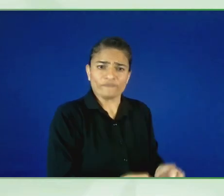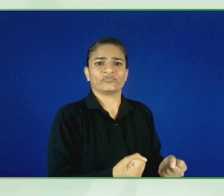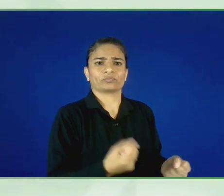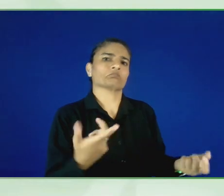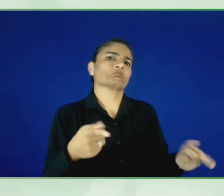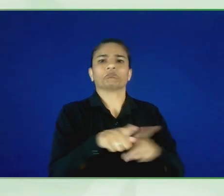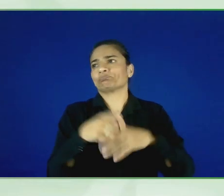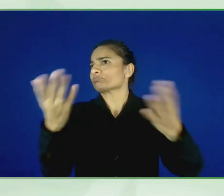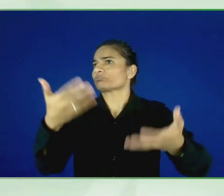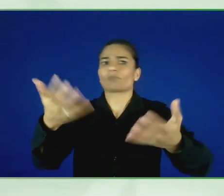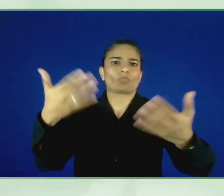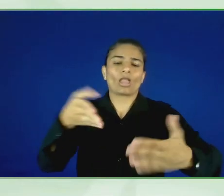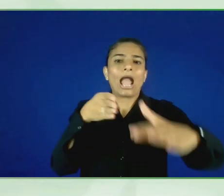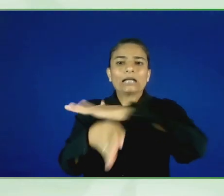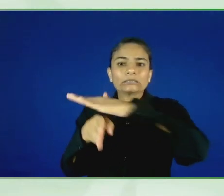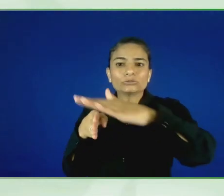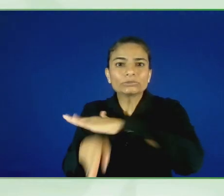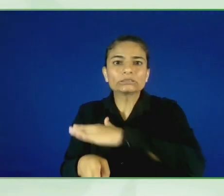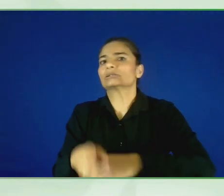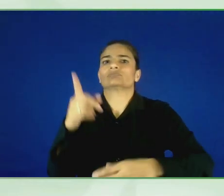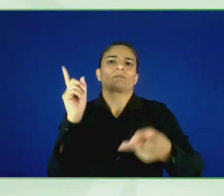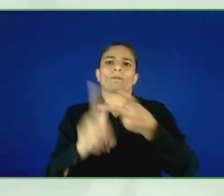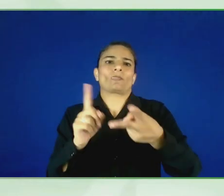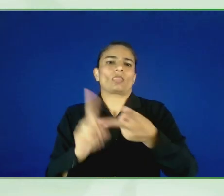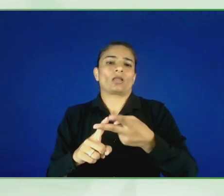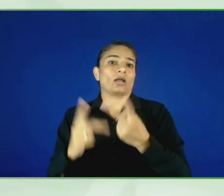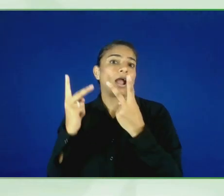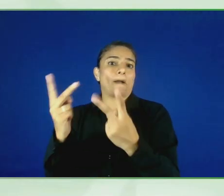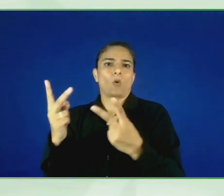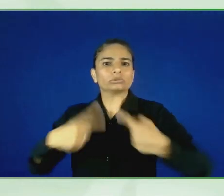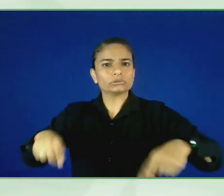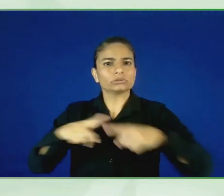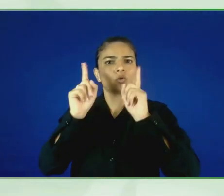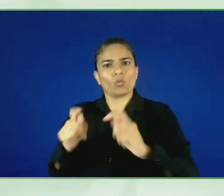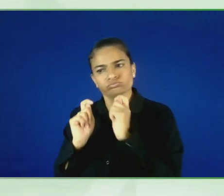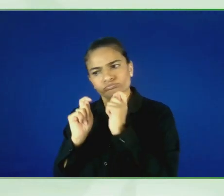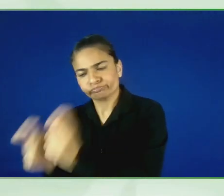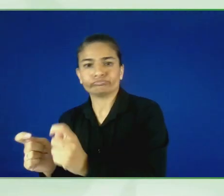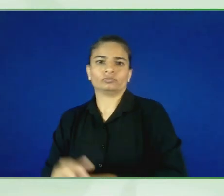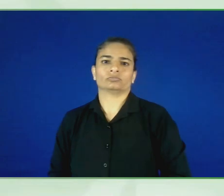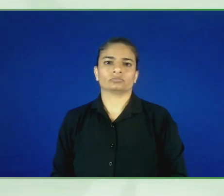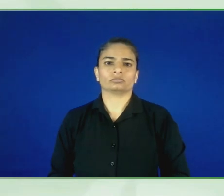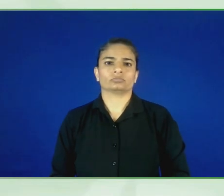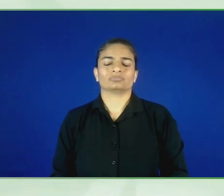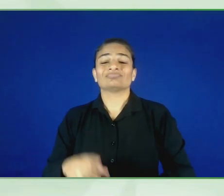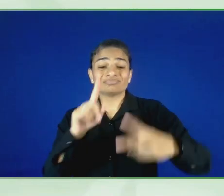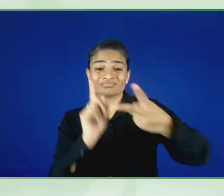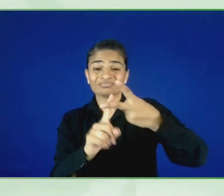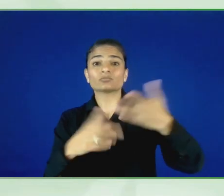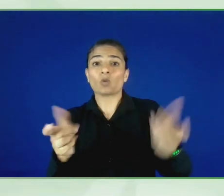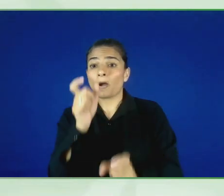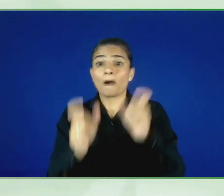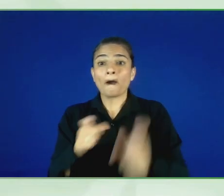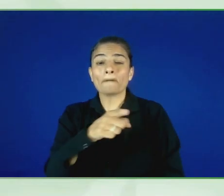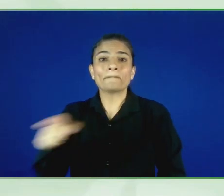that in organizations where there's little contact between the leadership teams and the staff, and also the employees